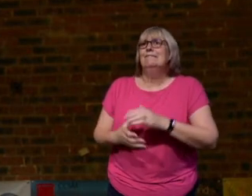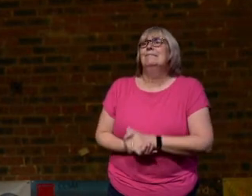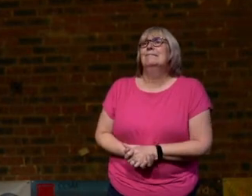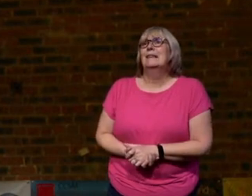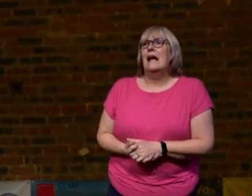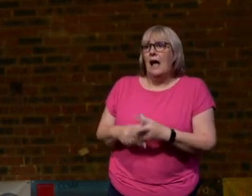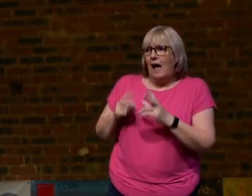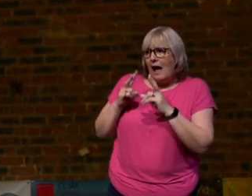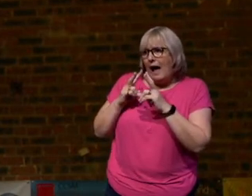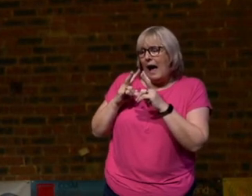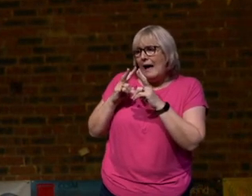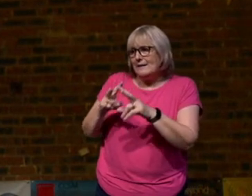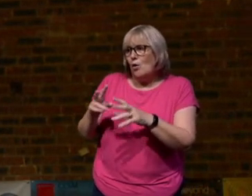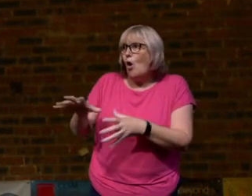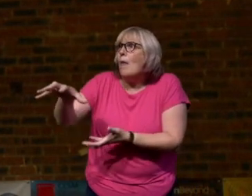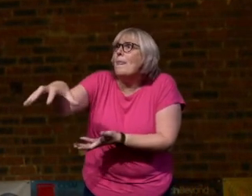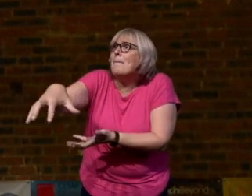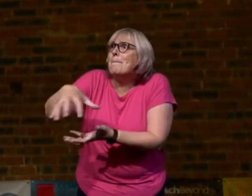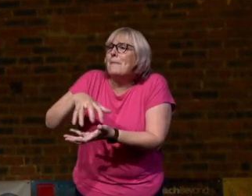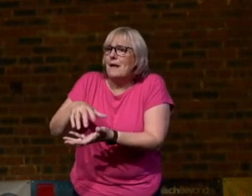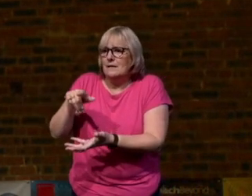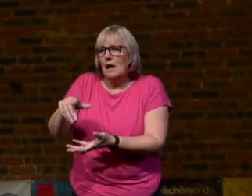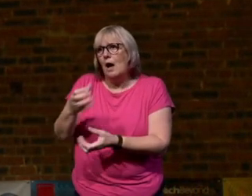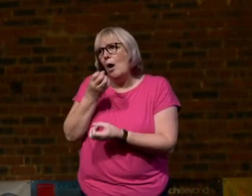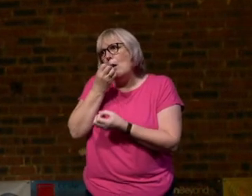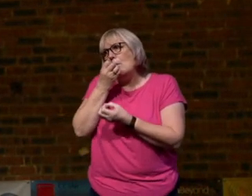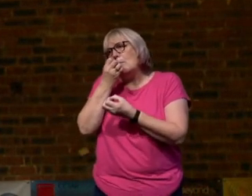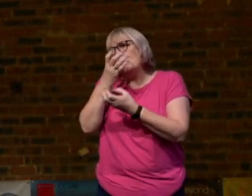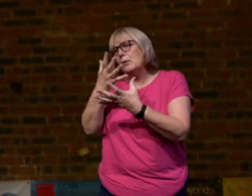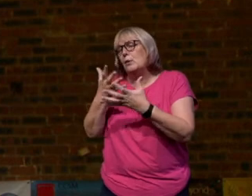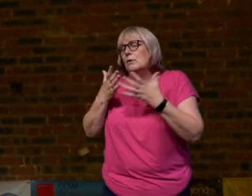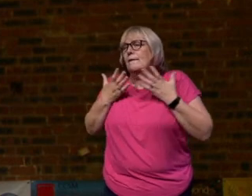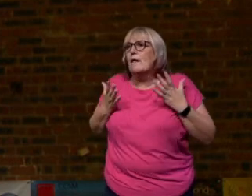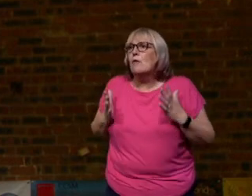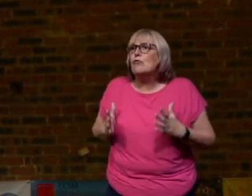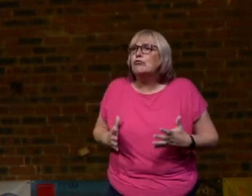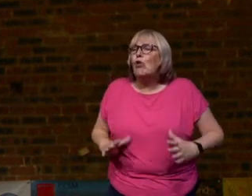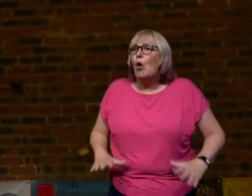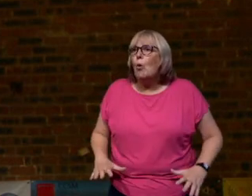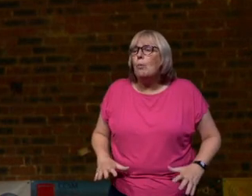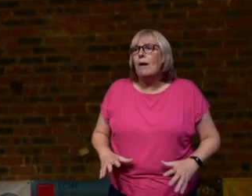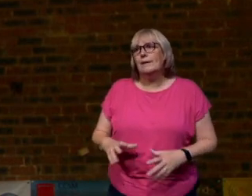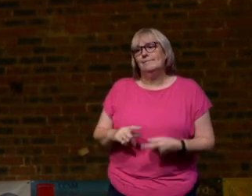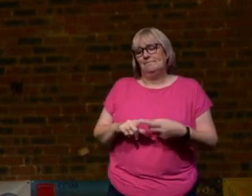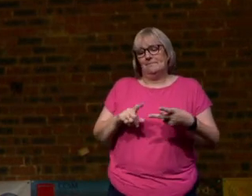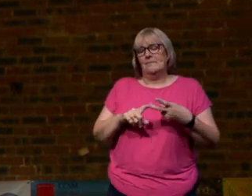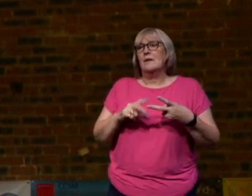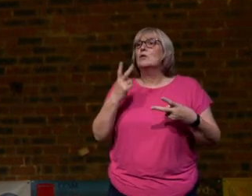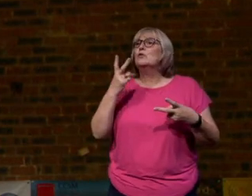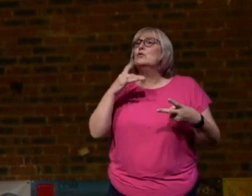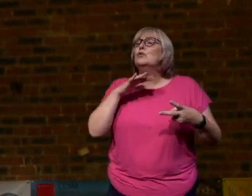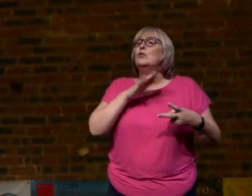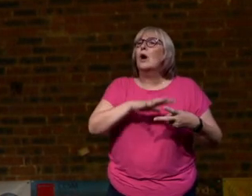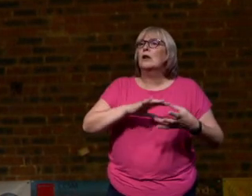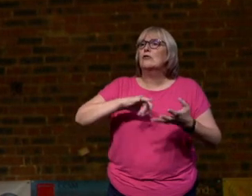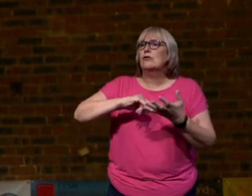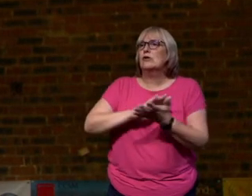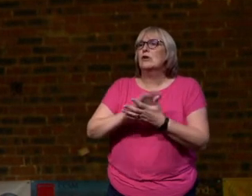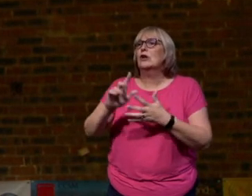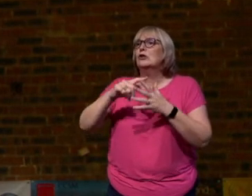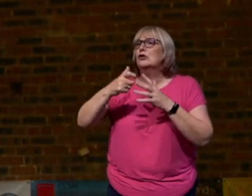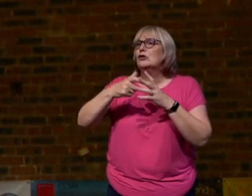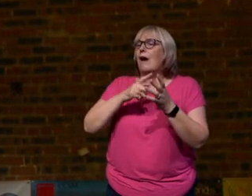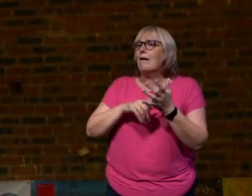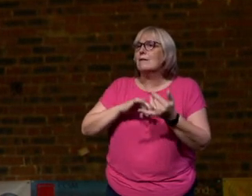When I saw in the plunder a beautiful robe from Babylonia, 200 shekels of silver and a bar of gold weighing 50